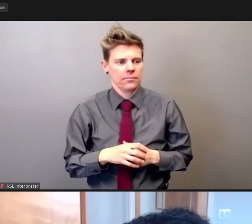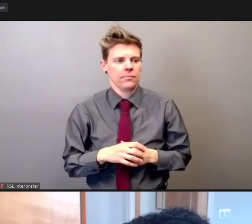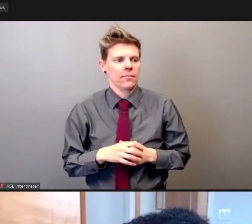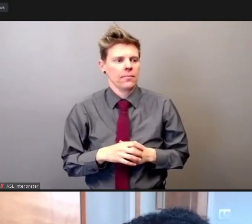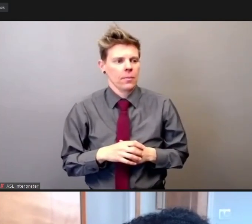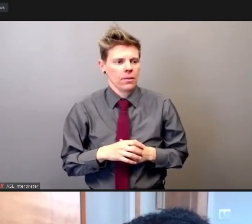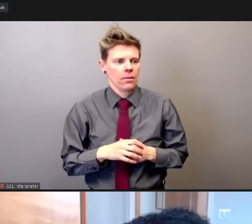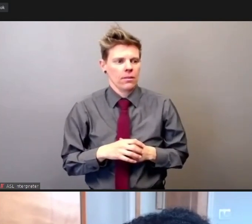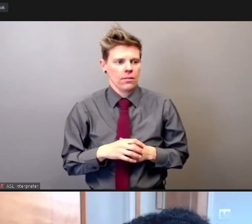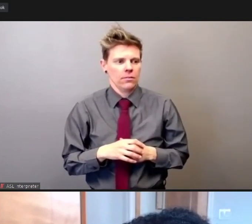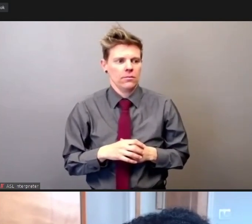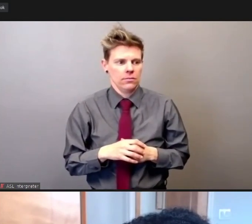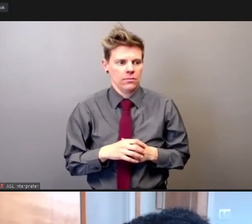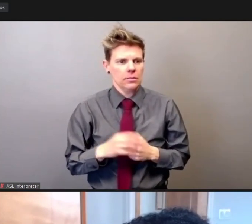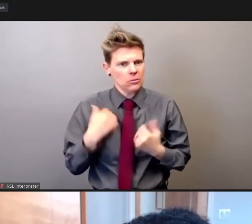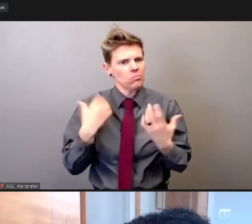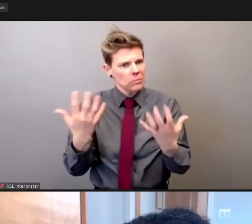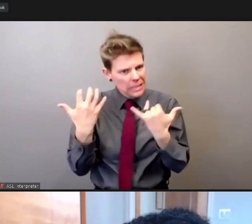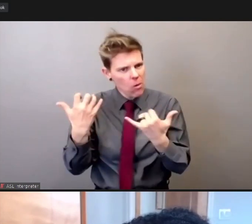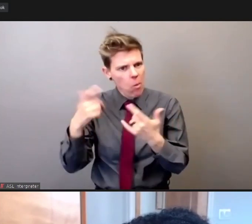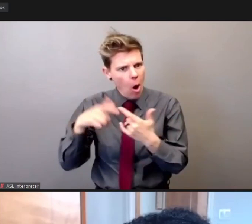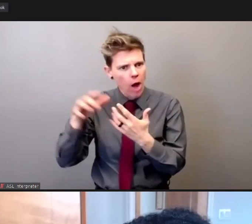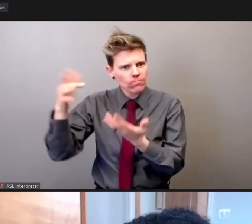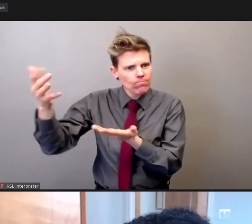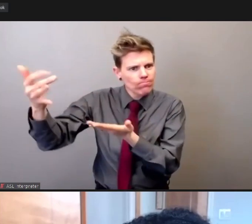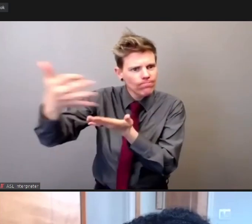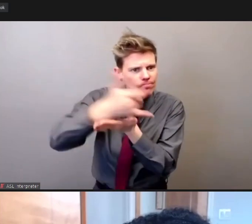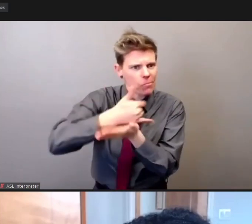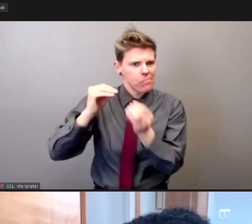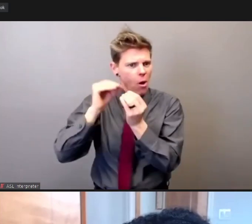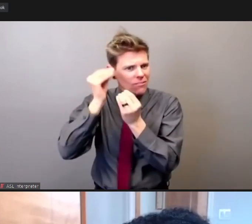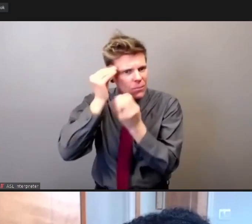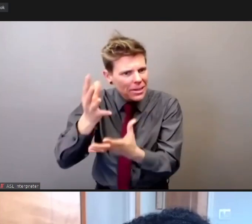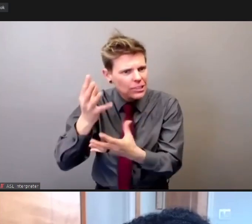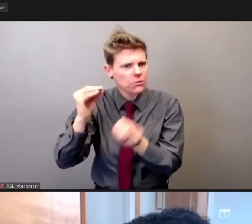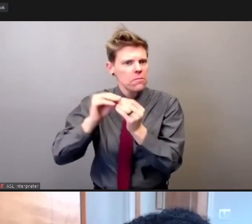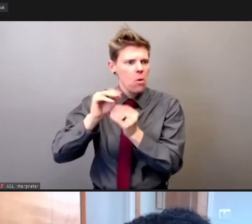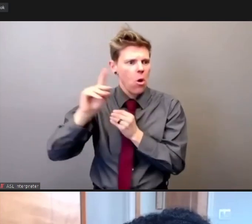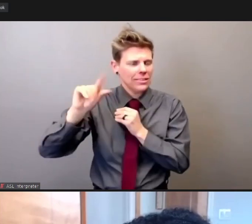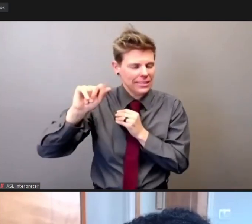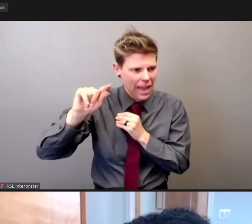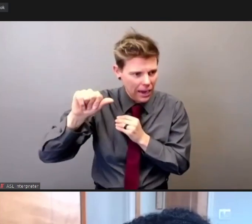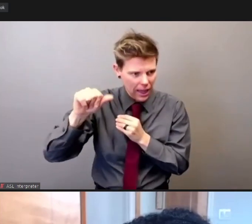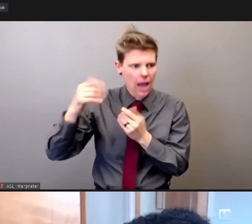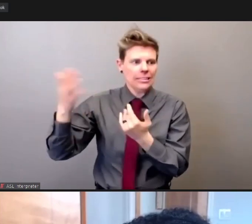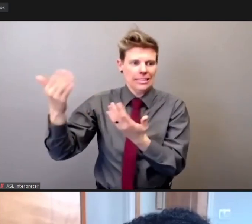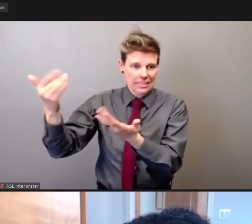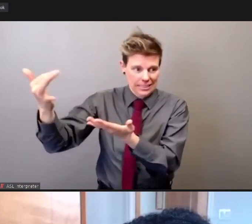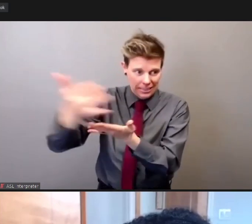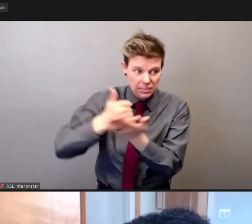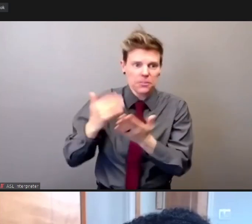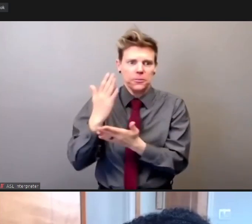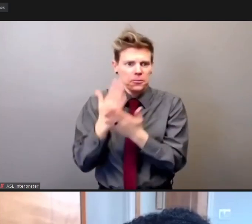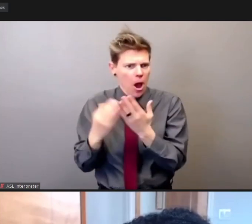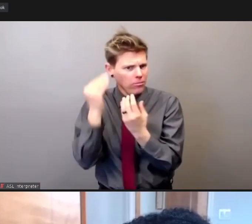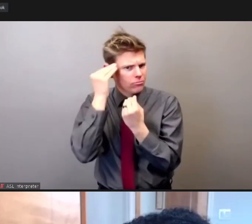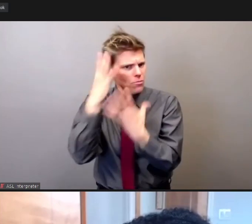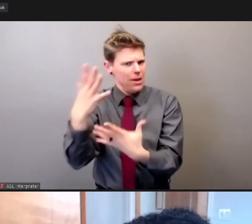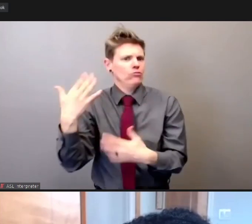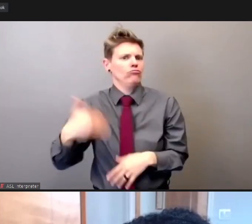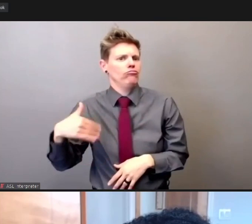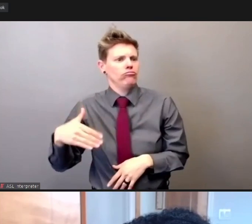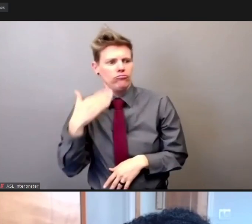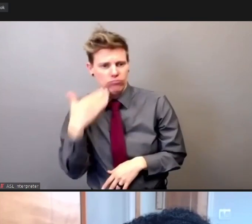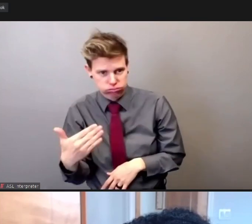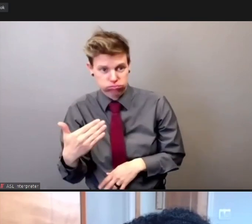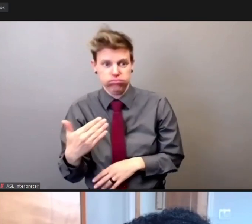we should apply it. And we're working through that as quickly as we can so that it's credible. But I'm feeling confident, and we wouldn't